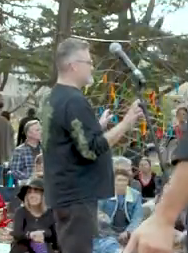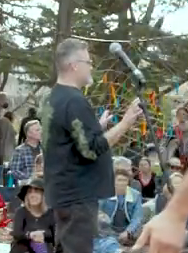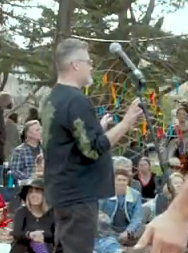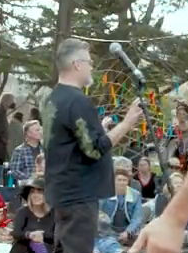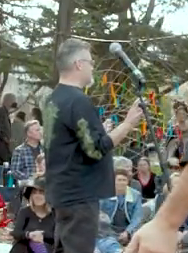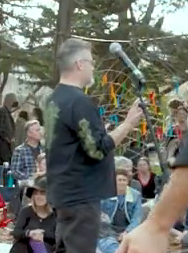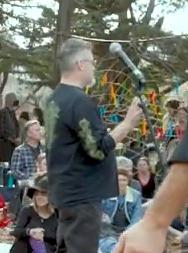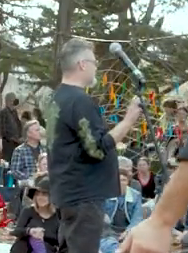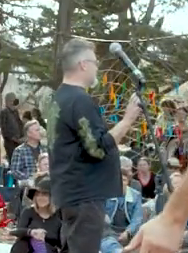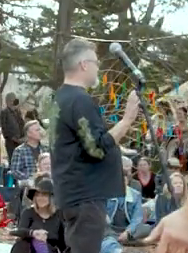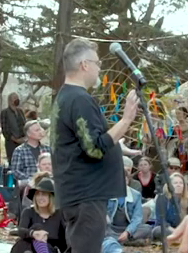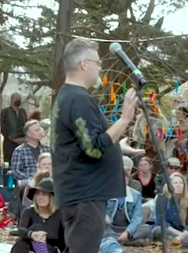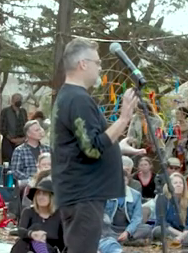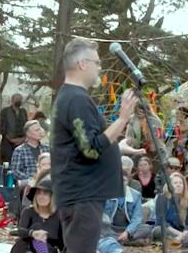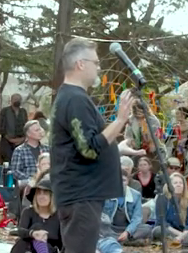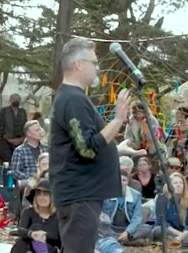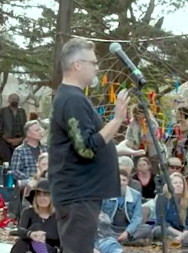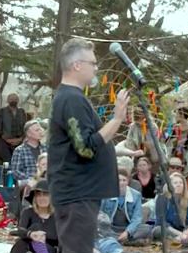Emmett Jackson.